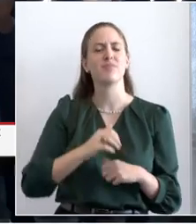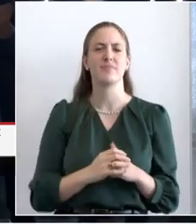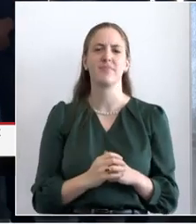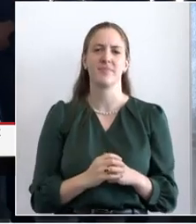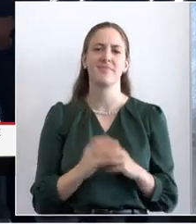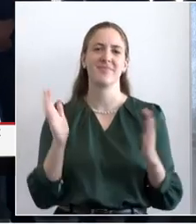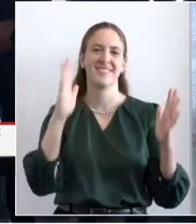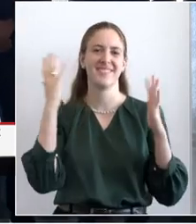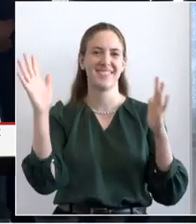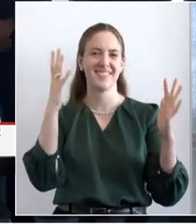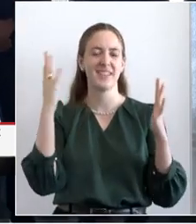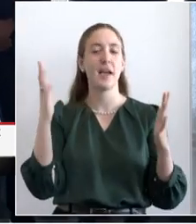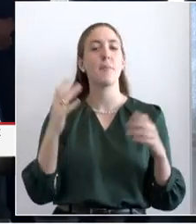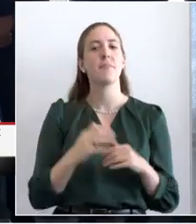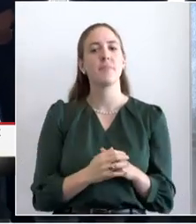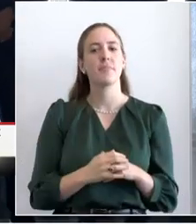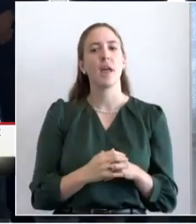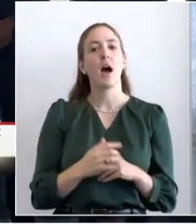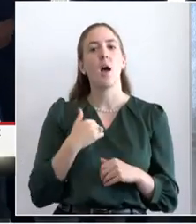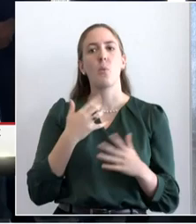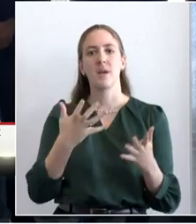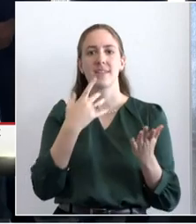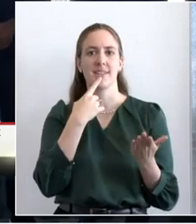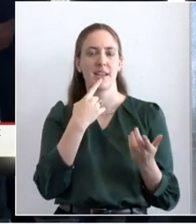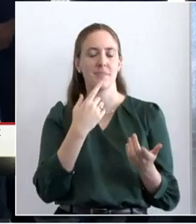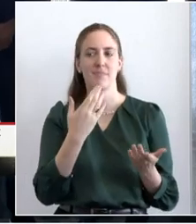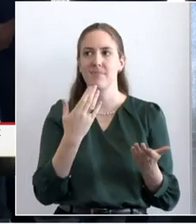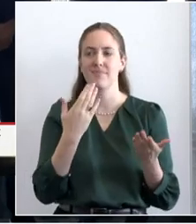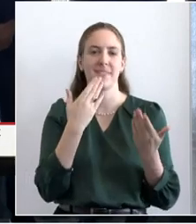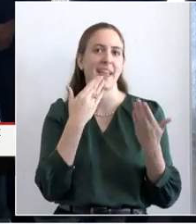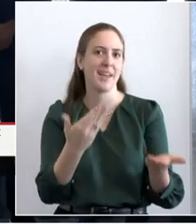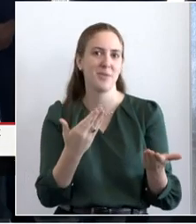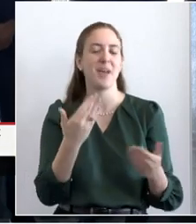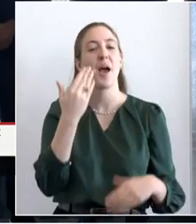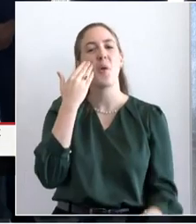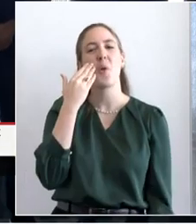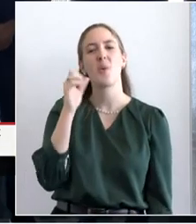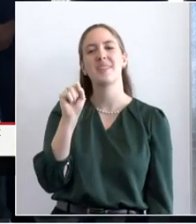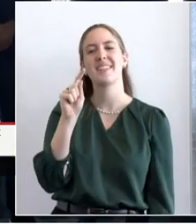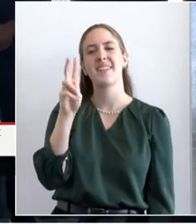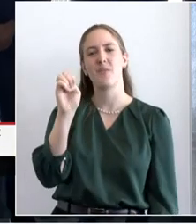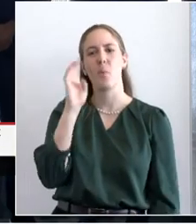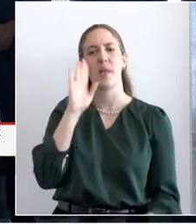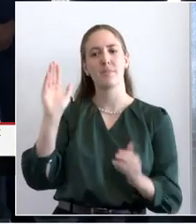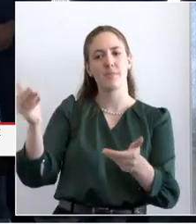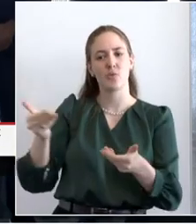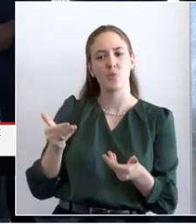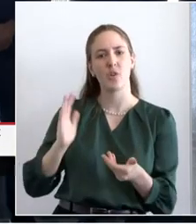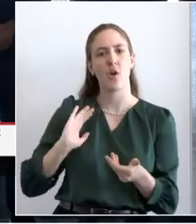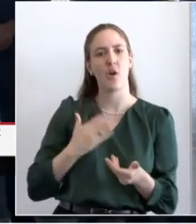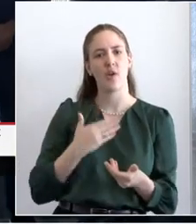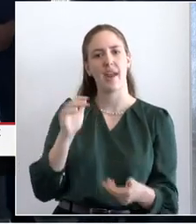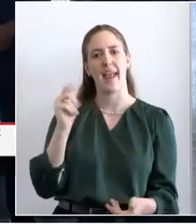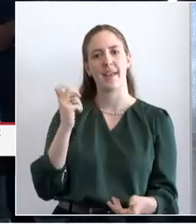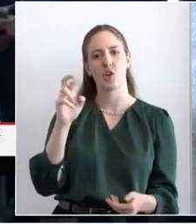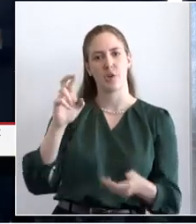say thank you, and I know that Steve is going to introduce our anchor partners.